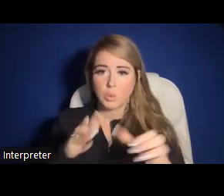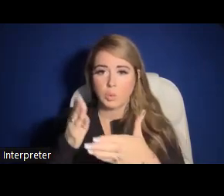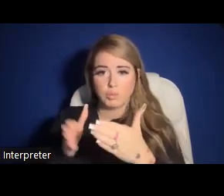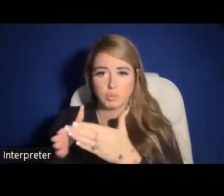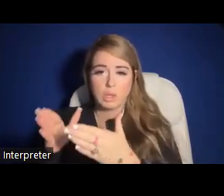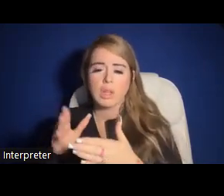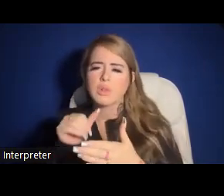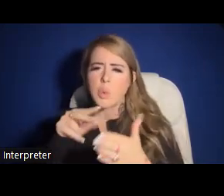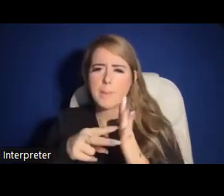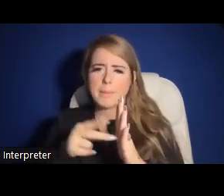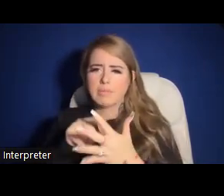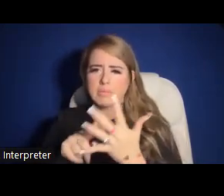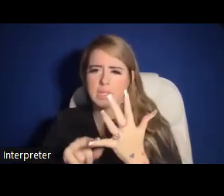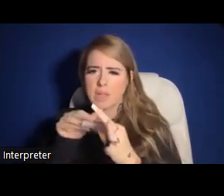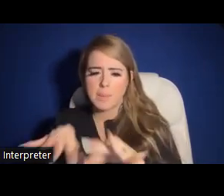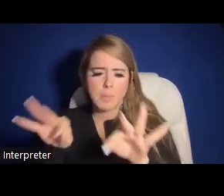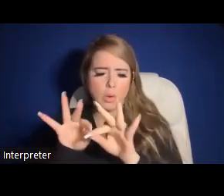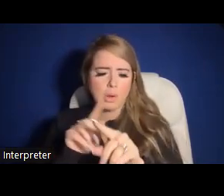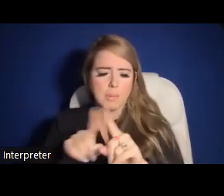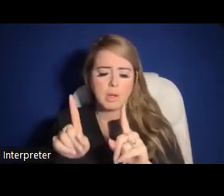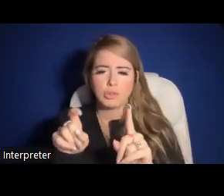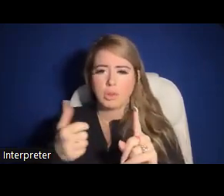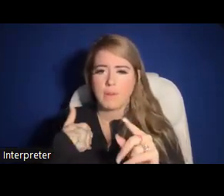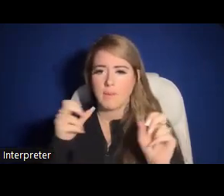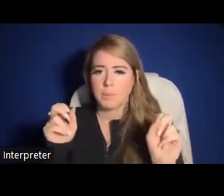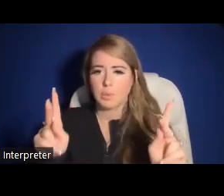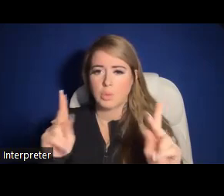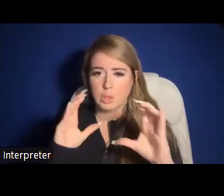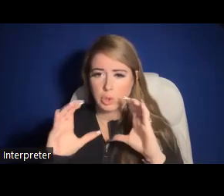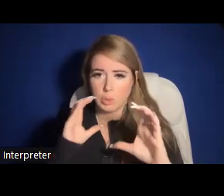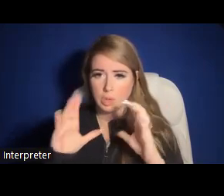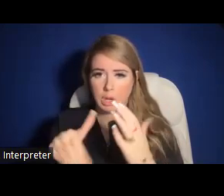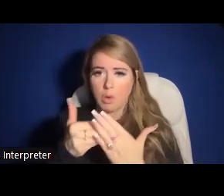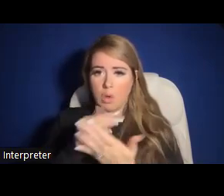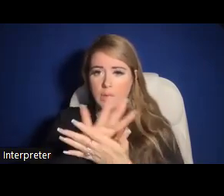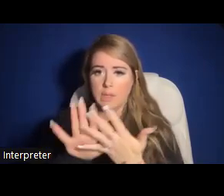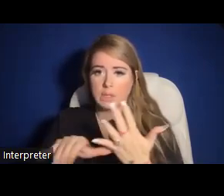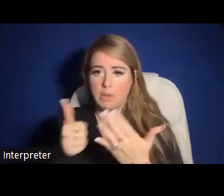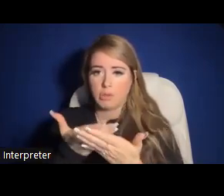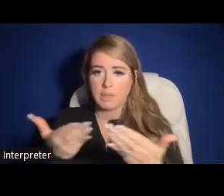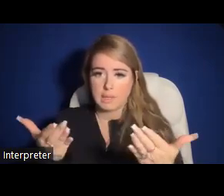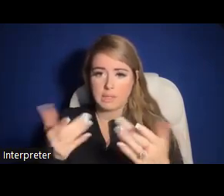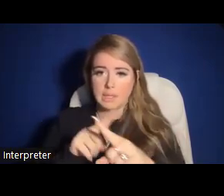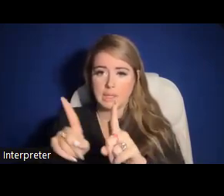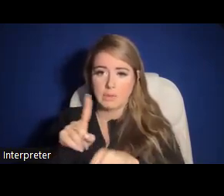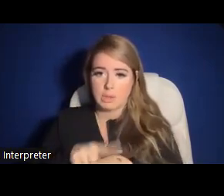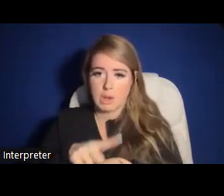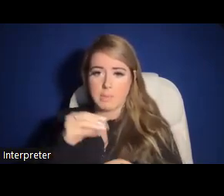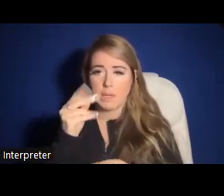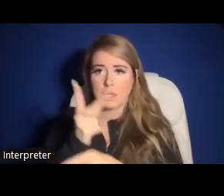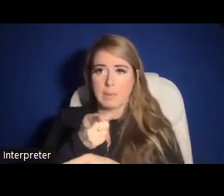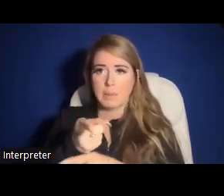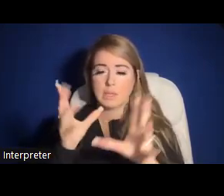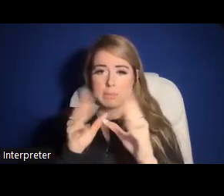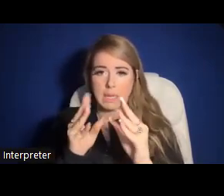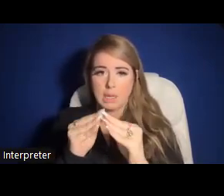important, but having an opportunity to communicate all of those other things at a different time and keep this meeting